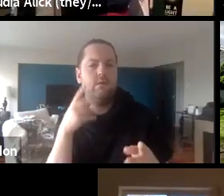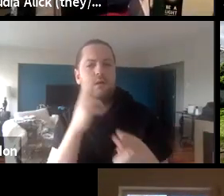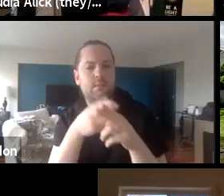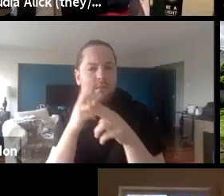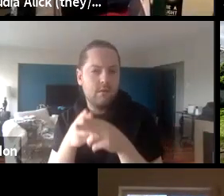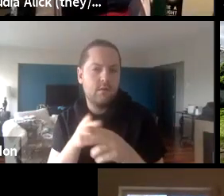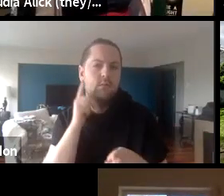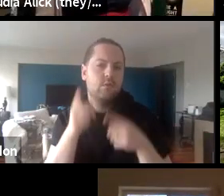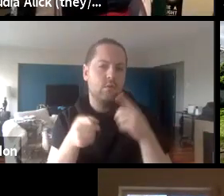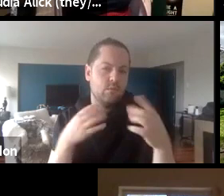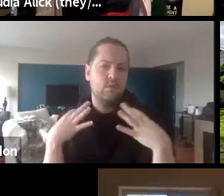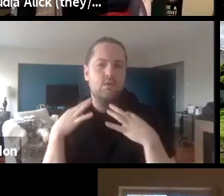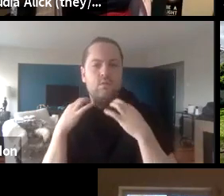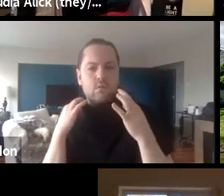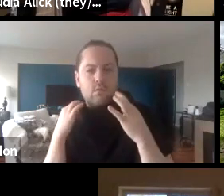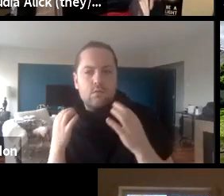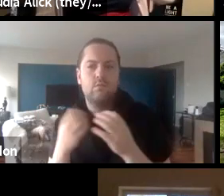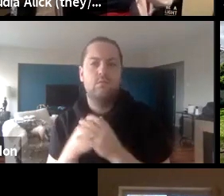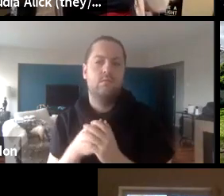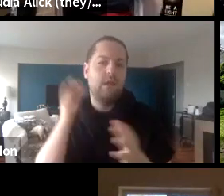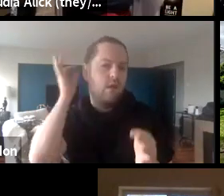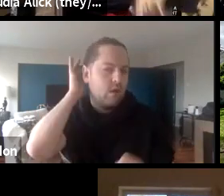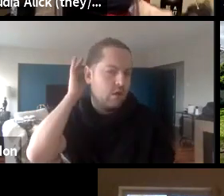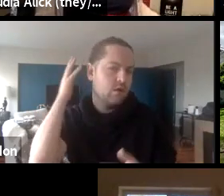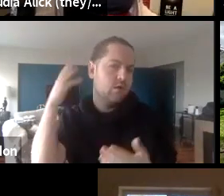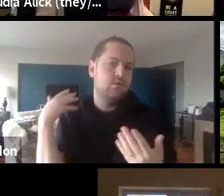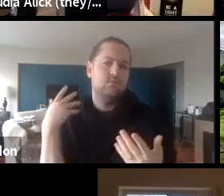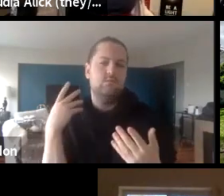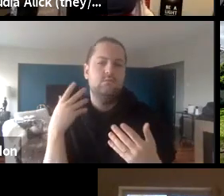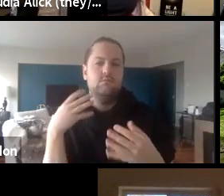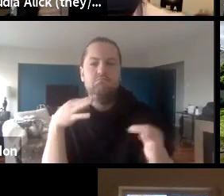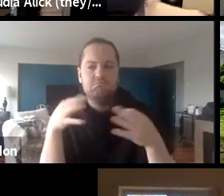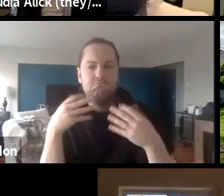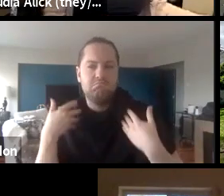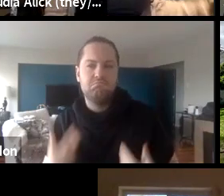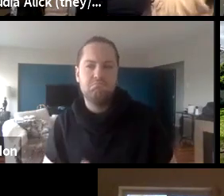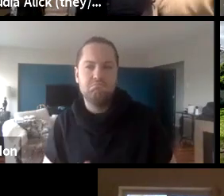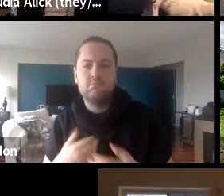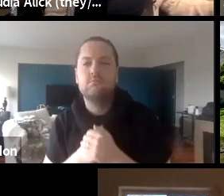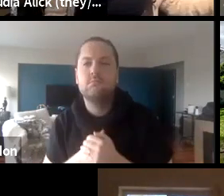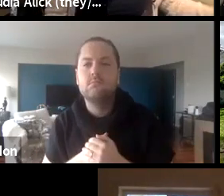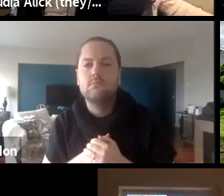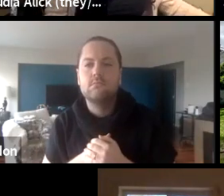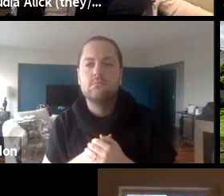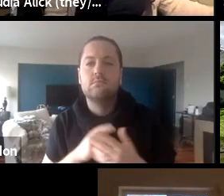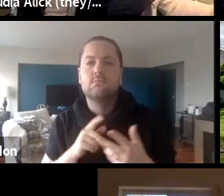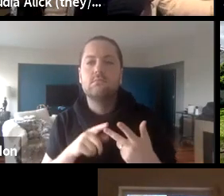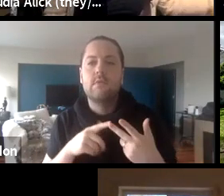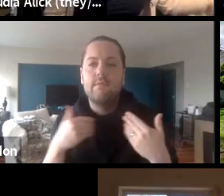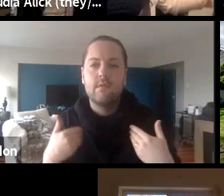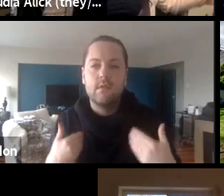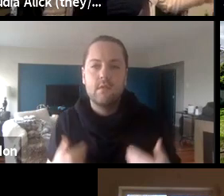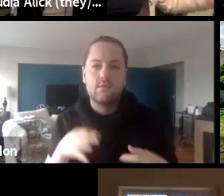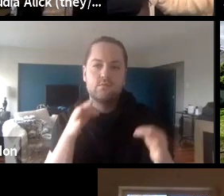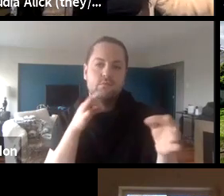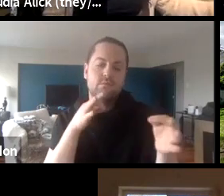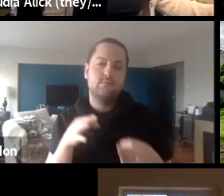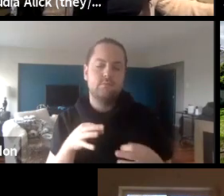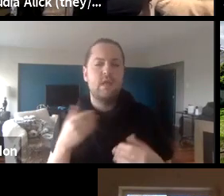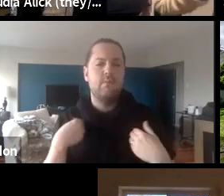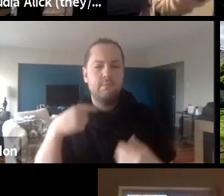our language. What we do is we use reference points to somebody's characteristic, the length of their